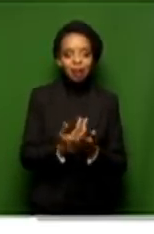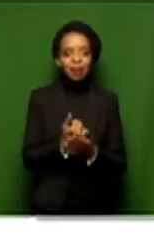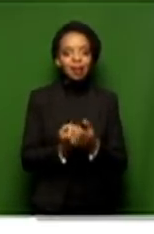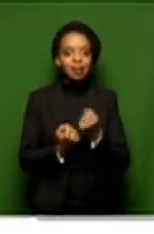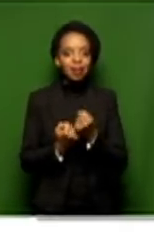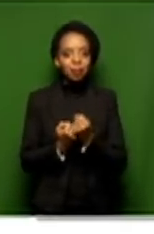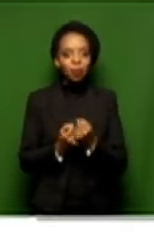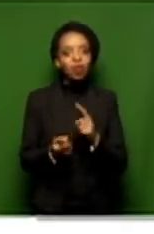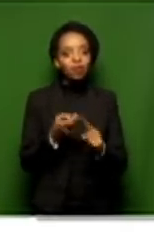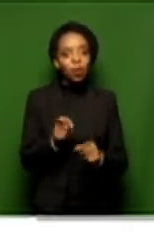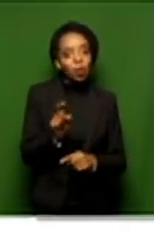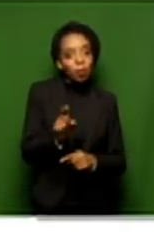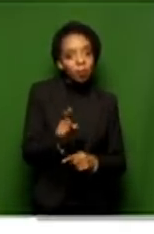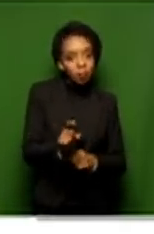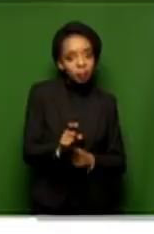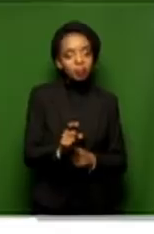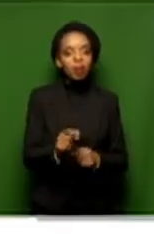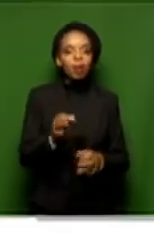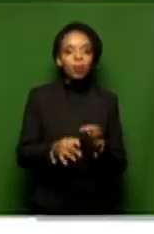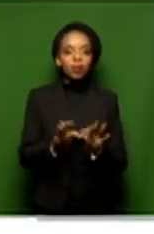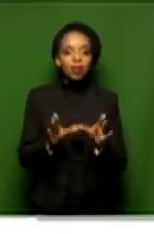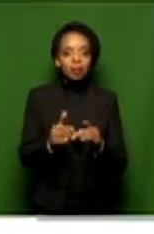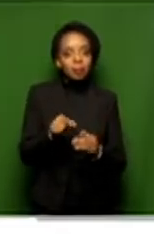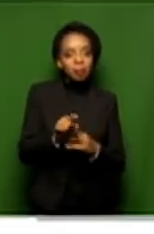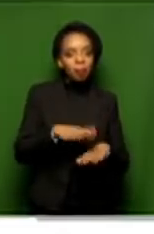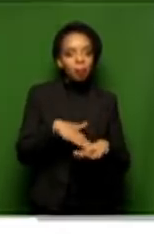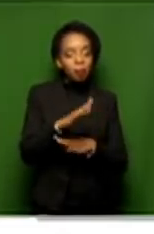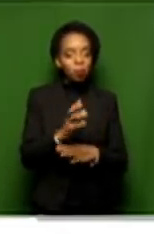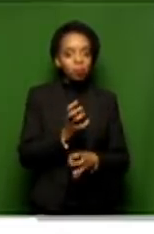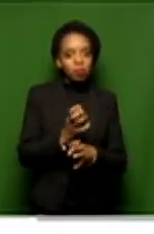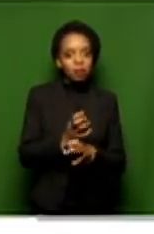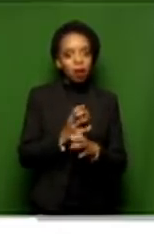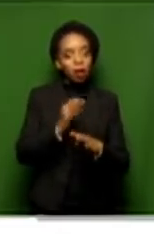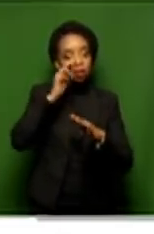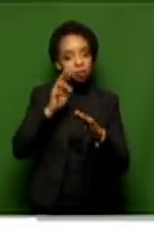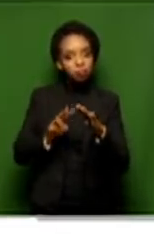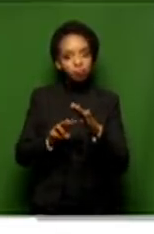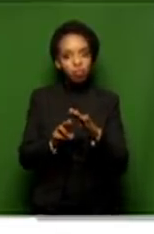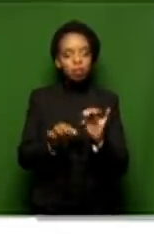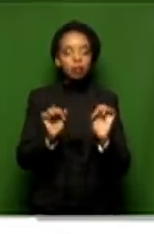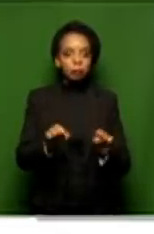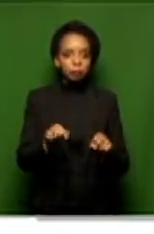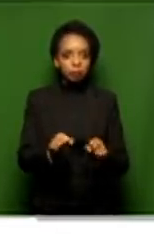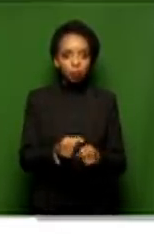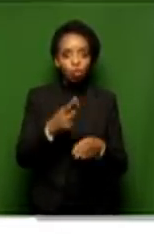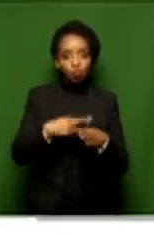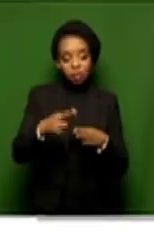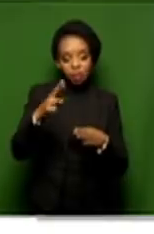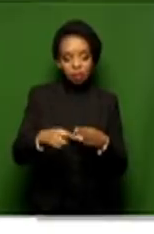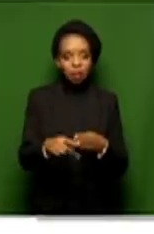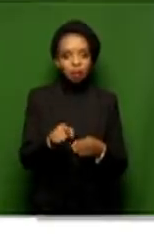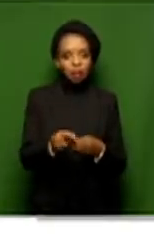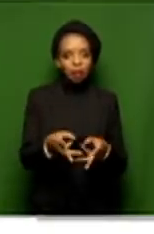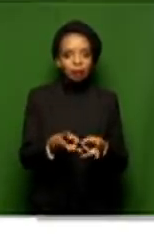party, it's slightly more difficult to predict their results in that